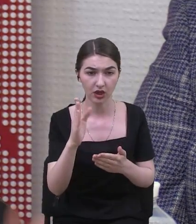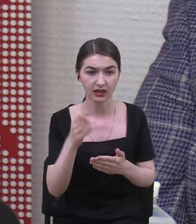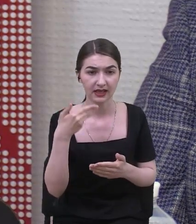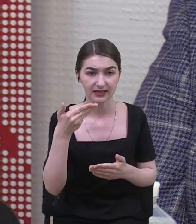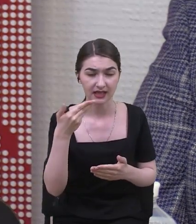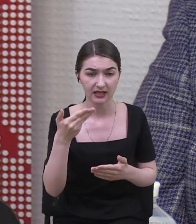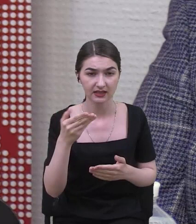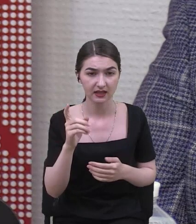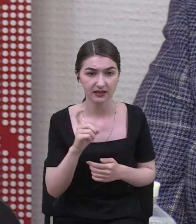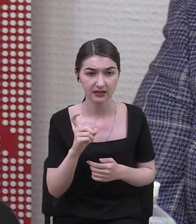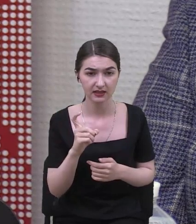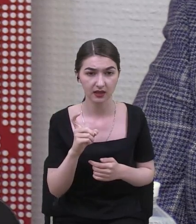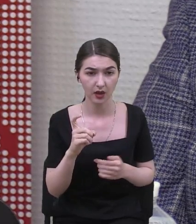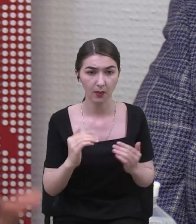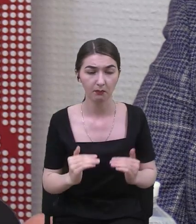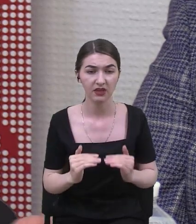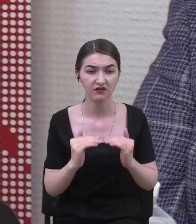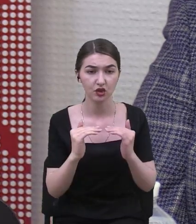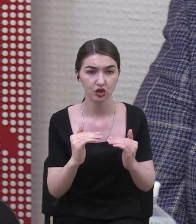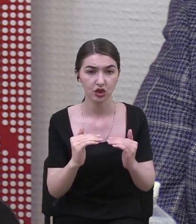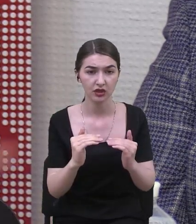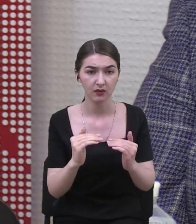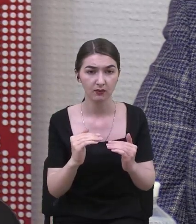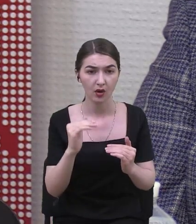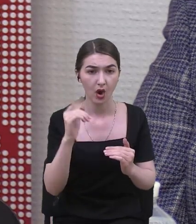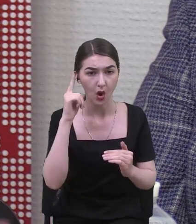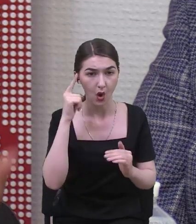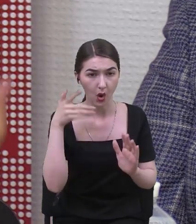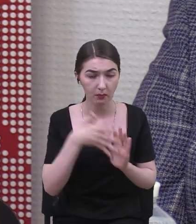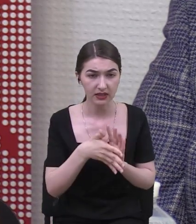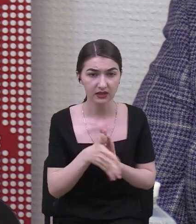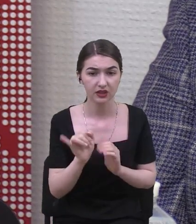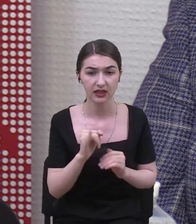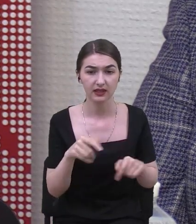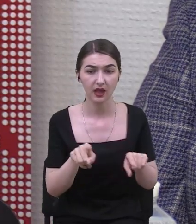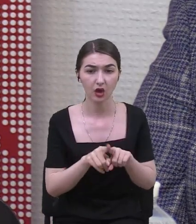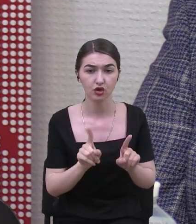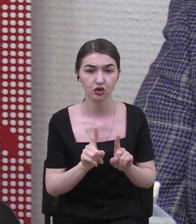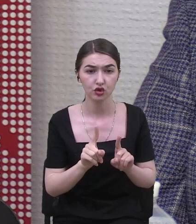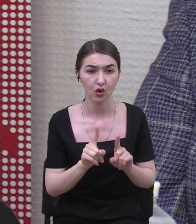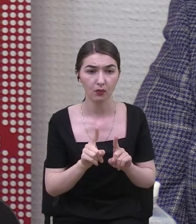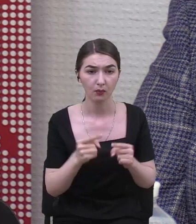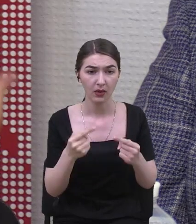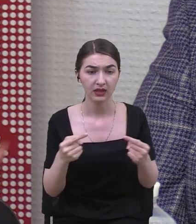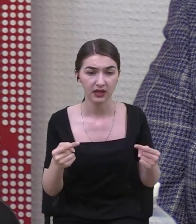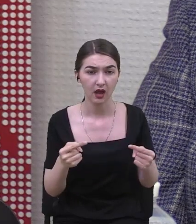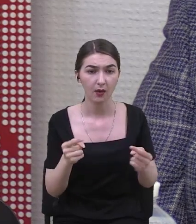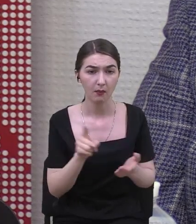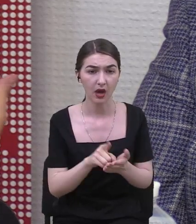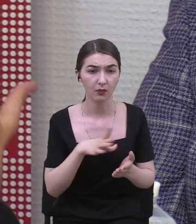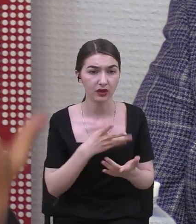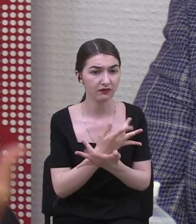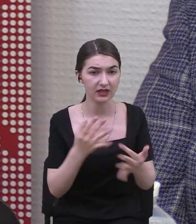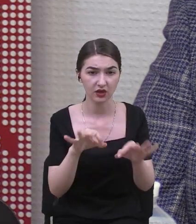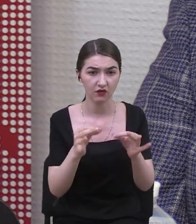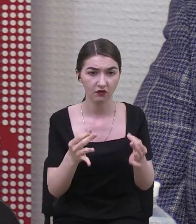accessible materials, so meaning multi-performance, not just the written form. We were talking about that participants